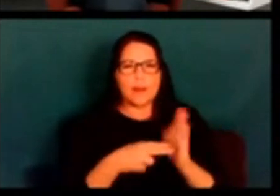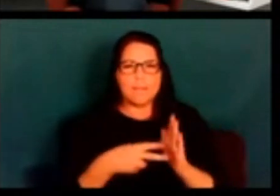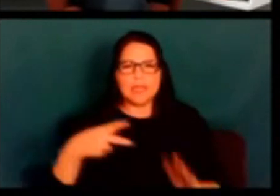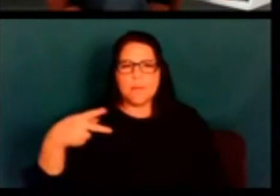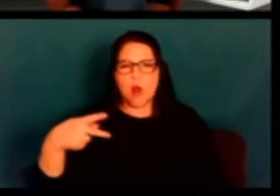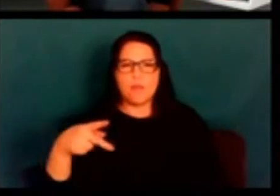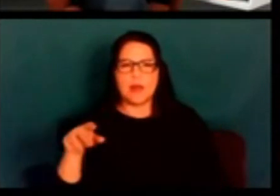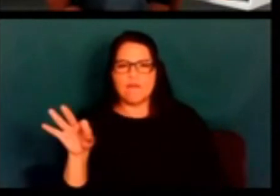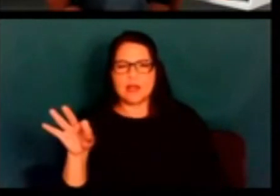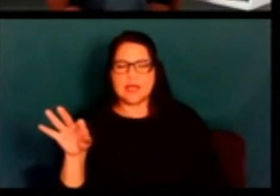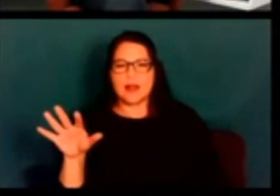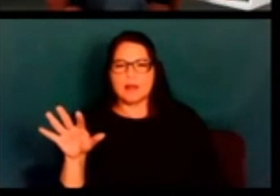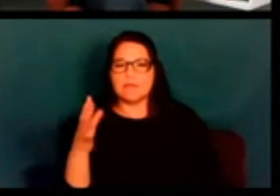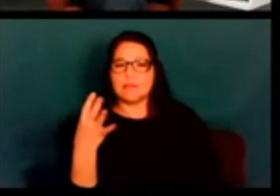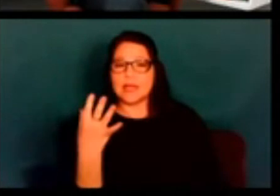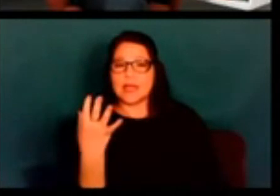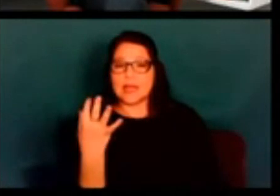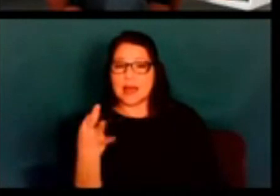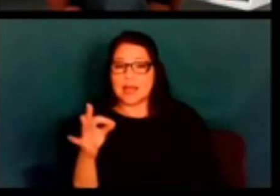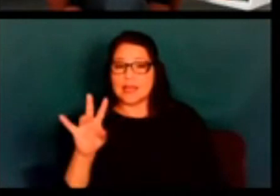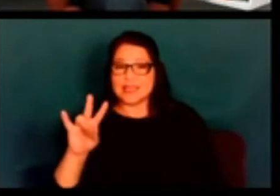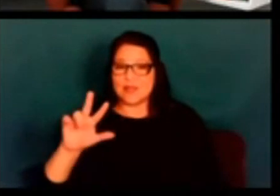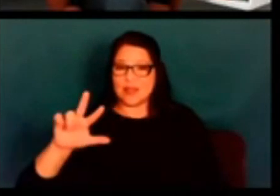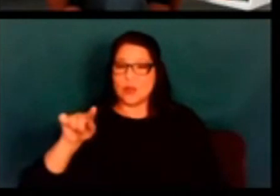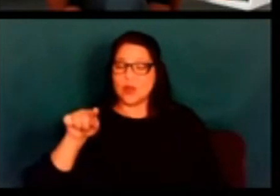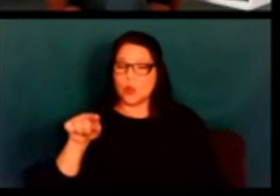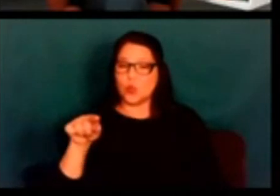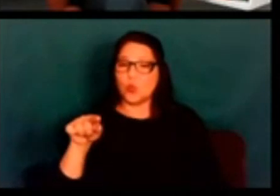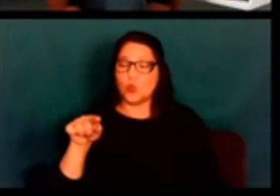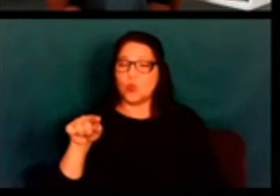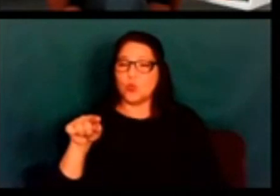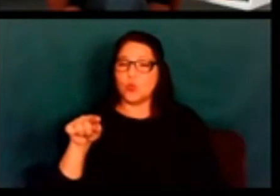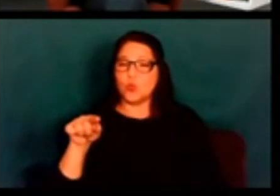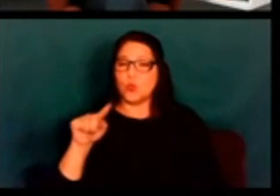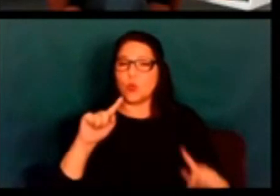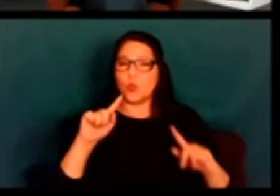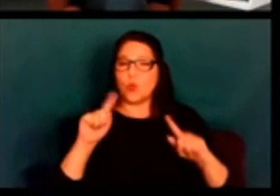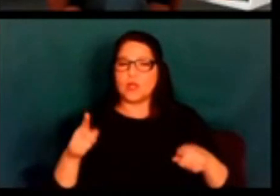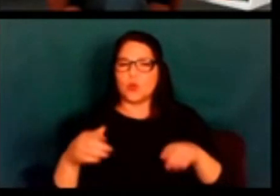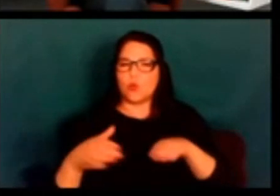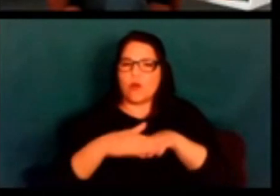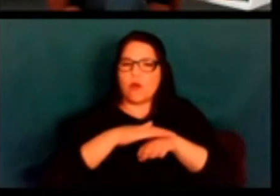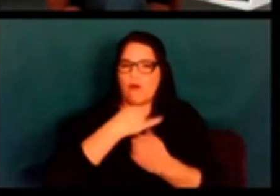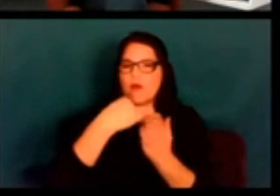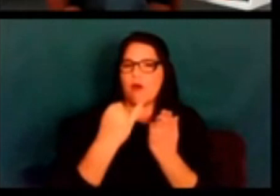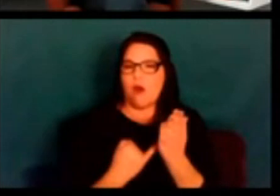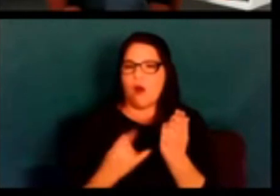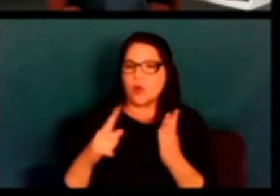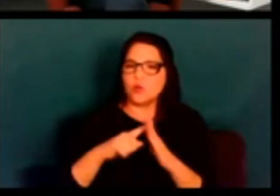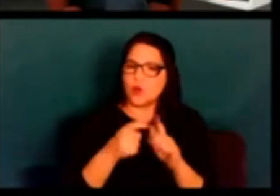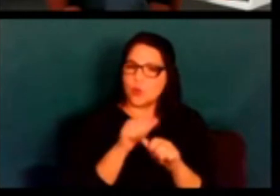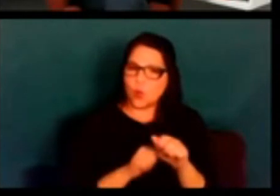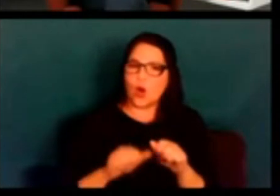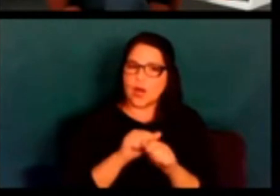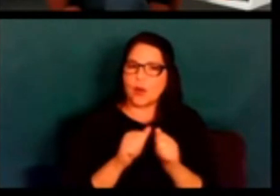was. Then in 1973, you went to the cover art and you started working